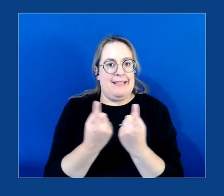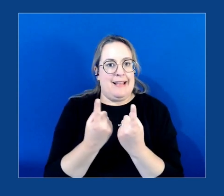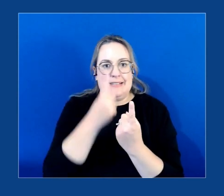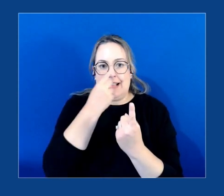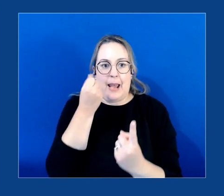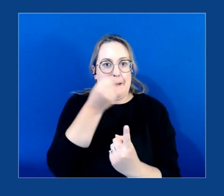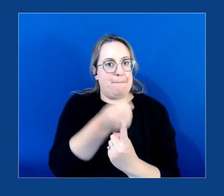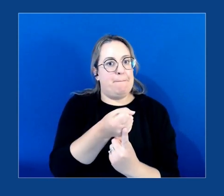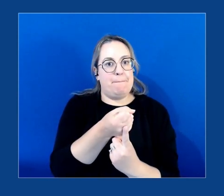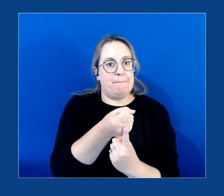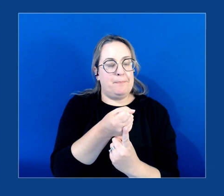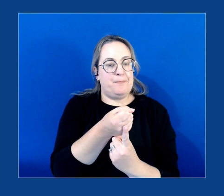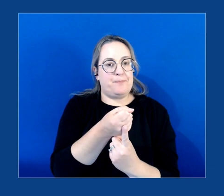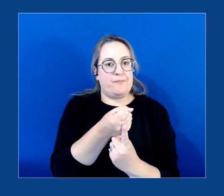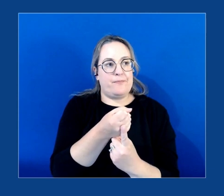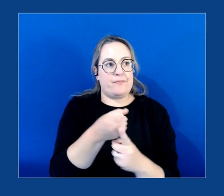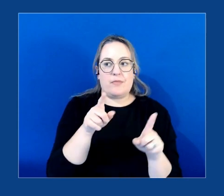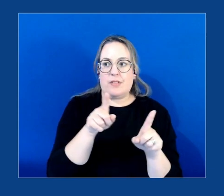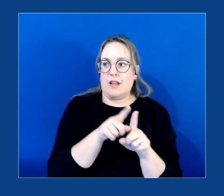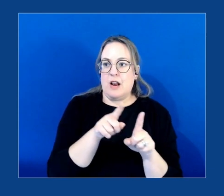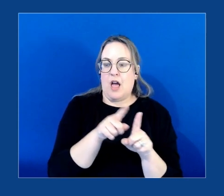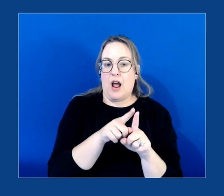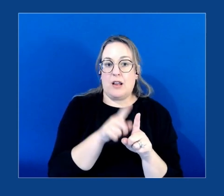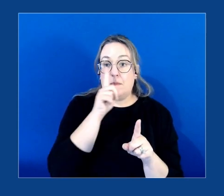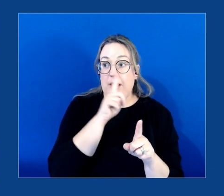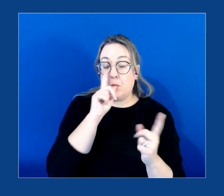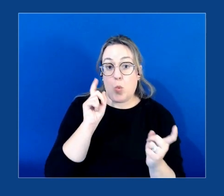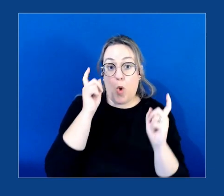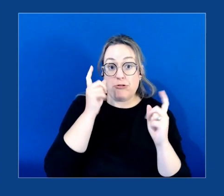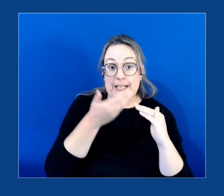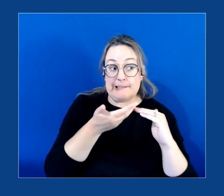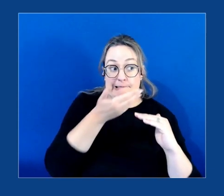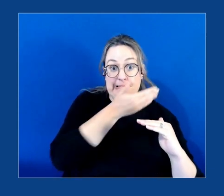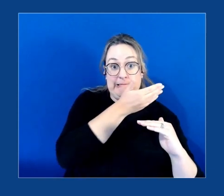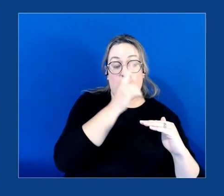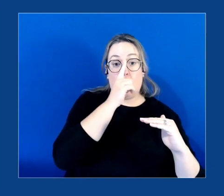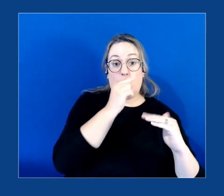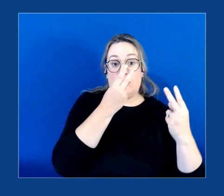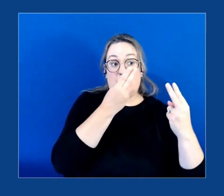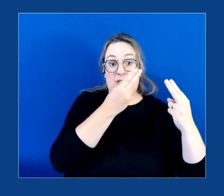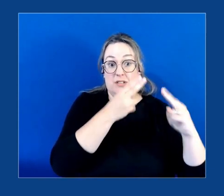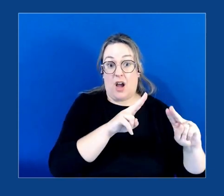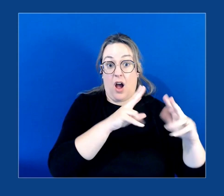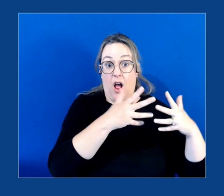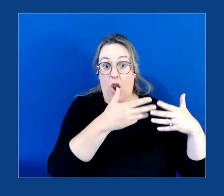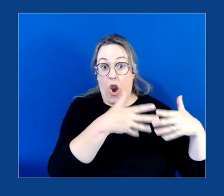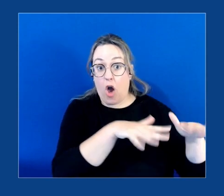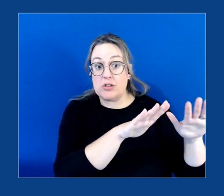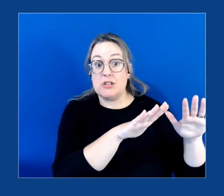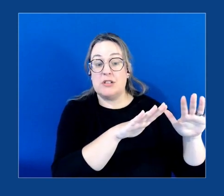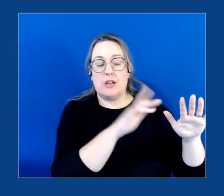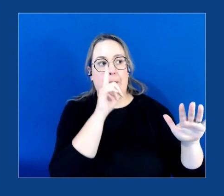some, concepts of endangerment and loss, as used in the statement and elsewhere, remain very powerful and